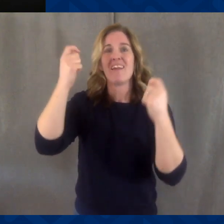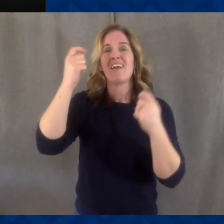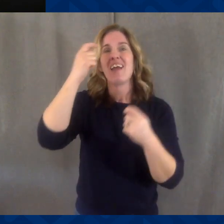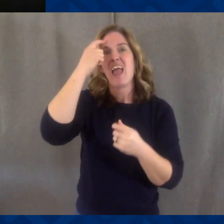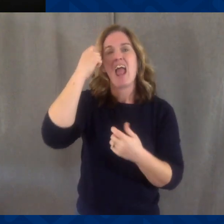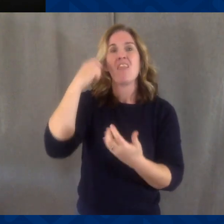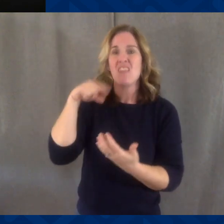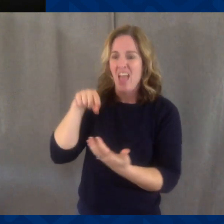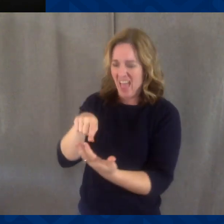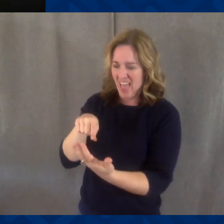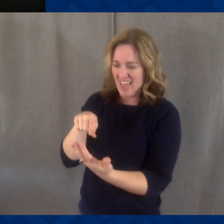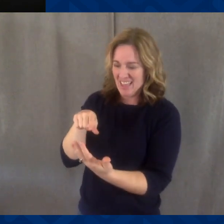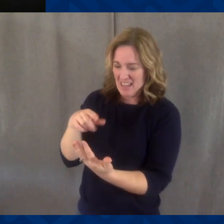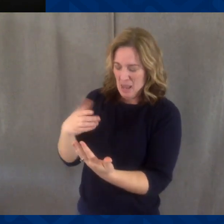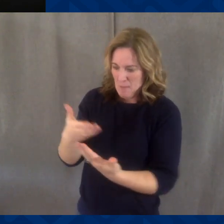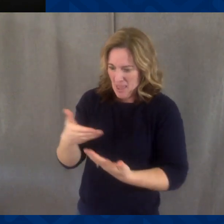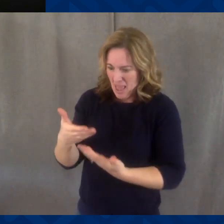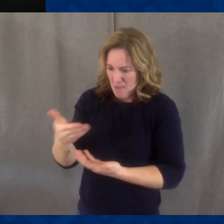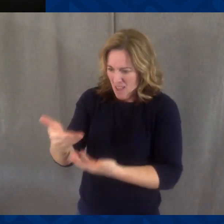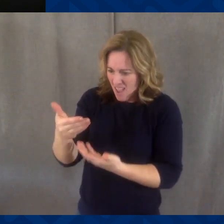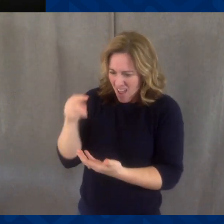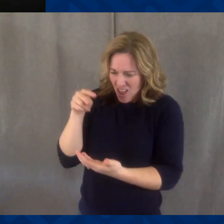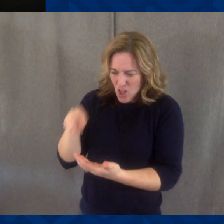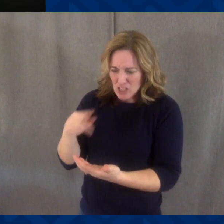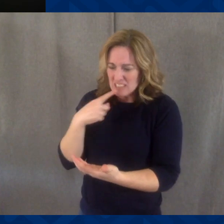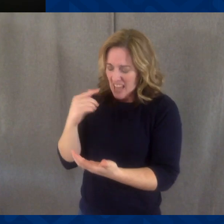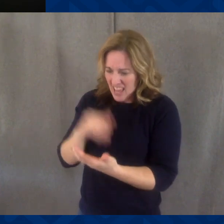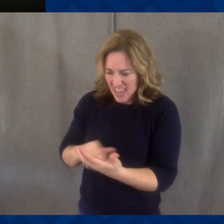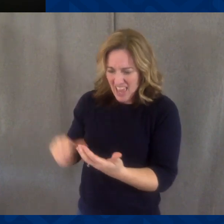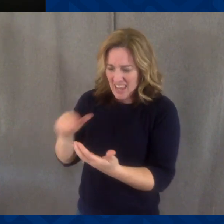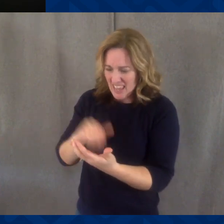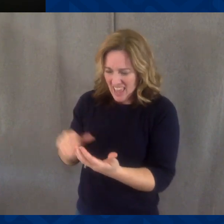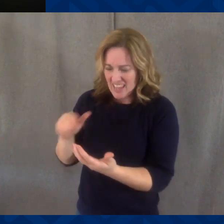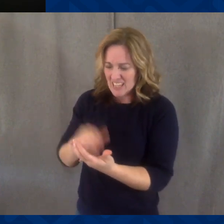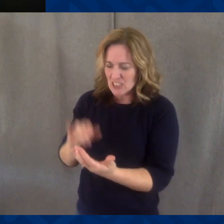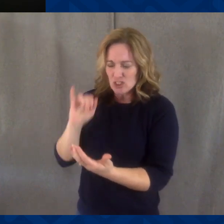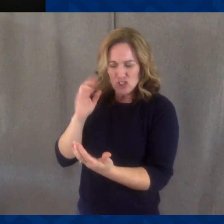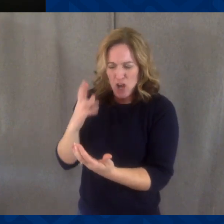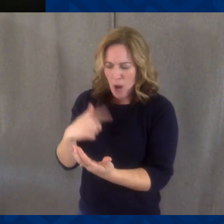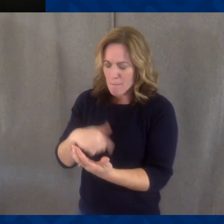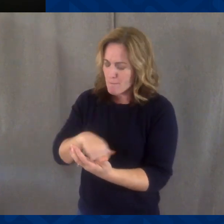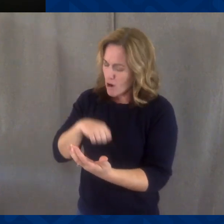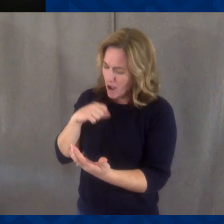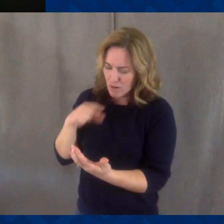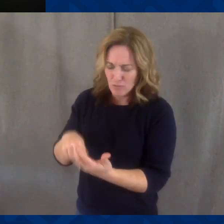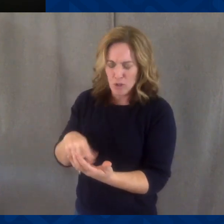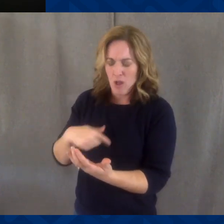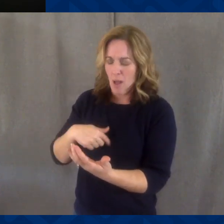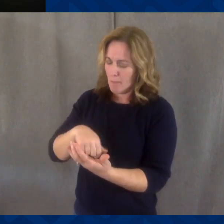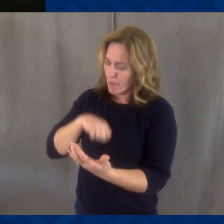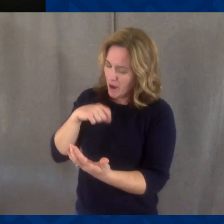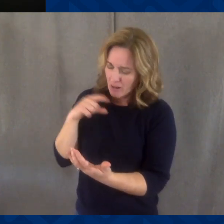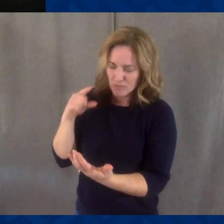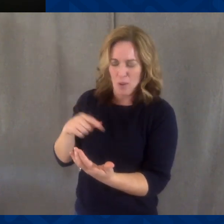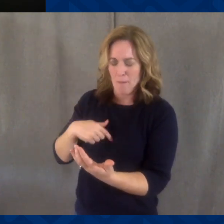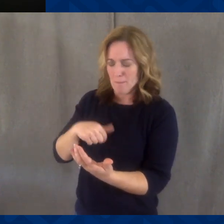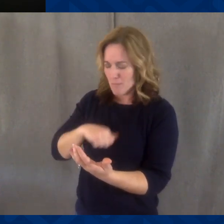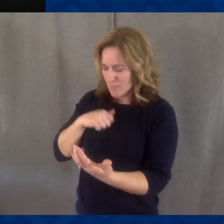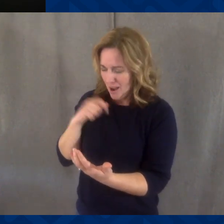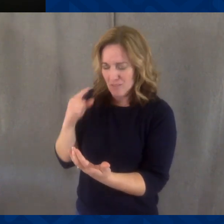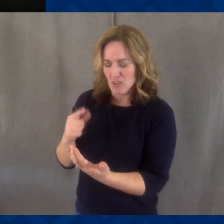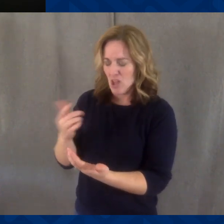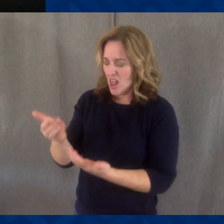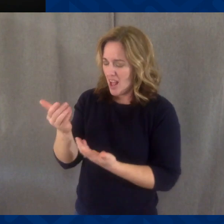only thing that I can think to say to him over and over again was, "JR, I am so proud of you. I am so proud